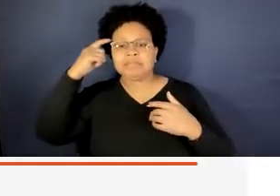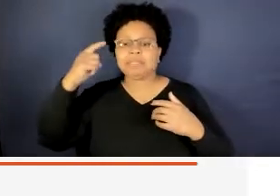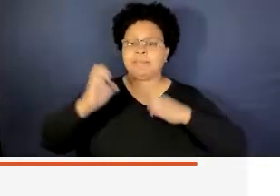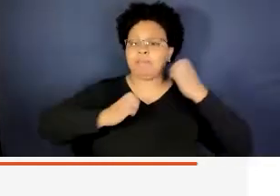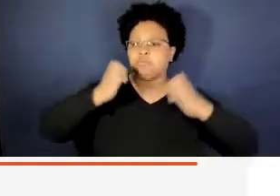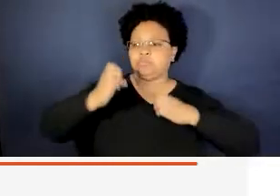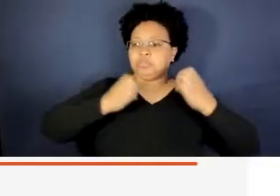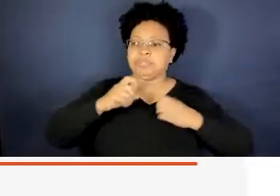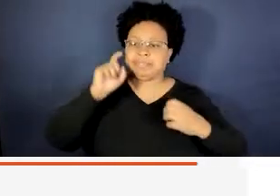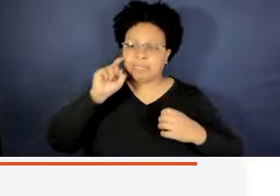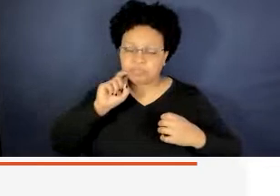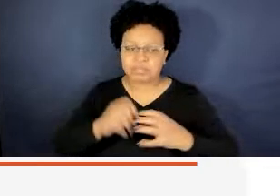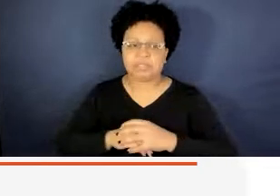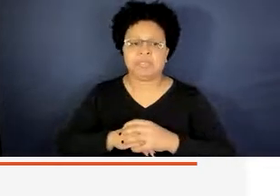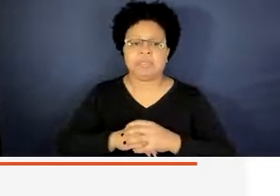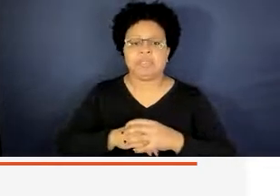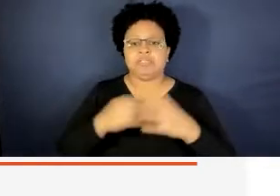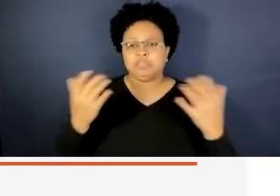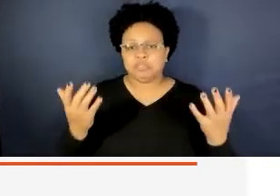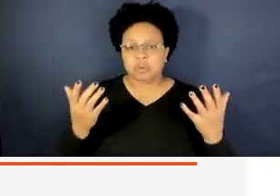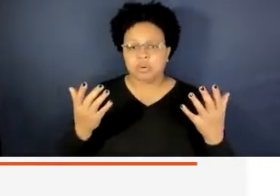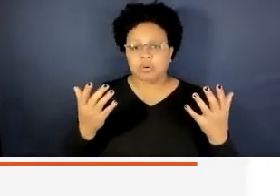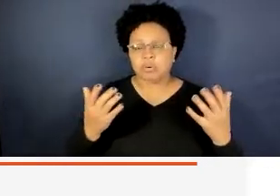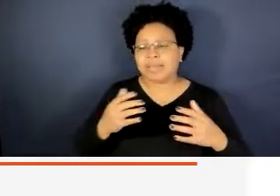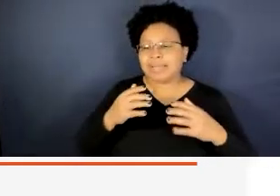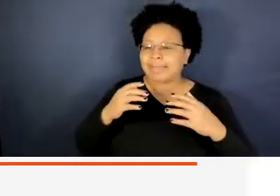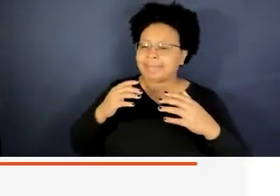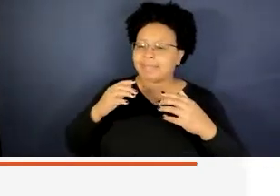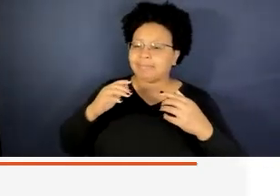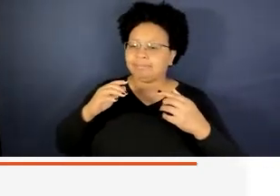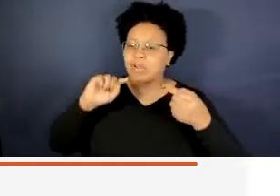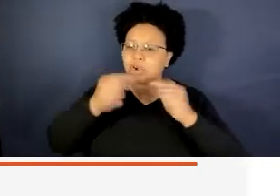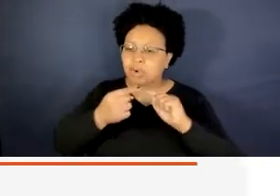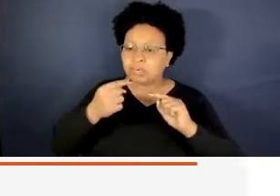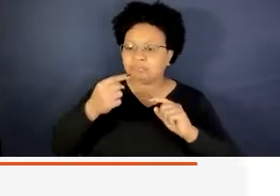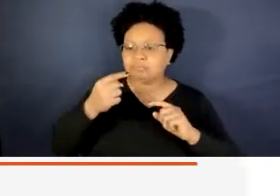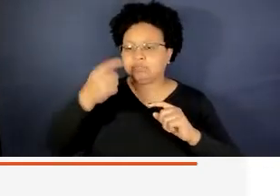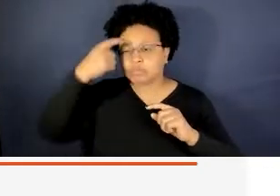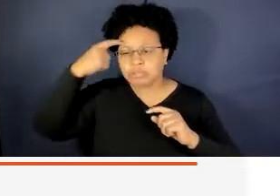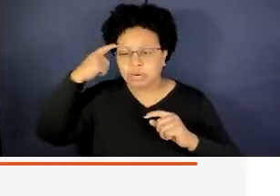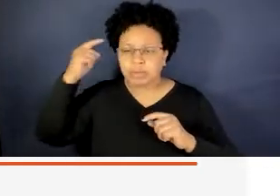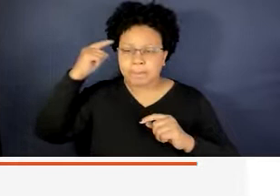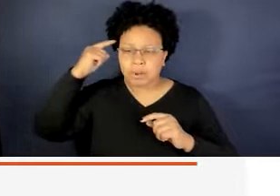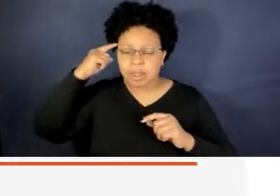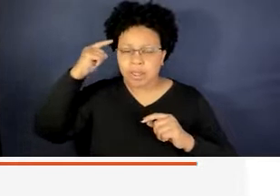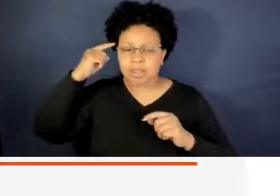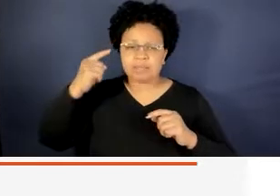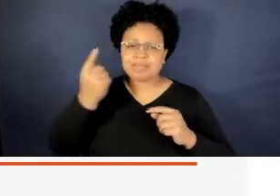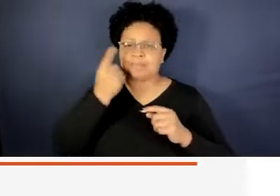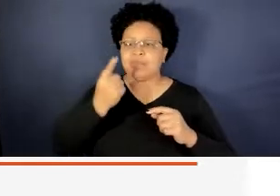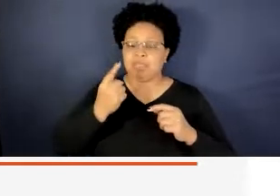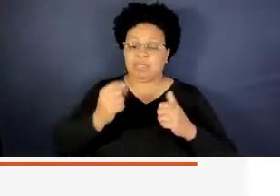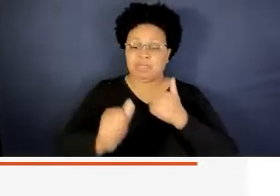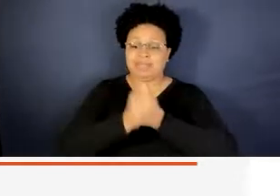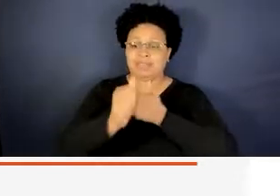trauma is an emotional and psychological wound or scar to the brain when life-devastating or life-threatening things happens to us.